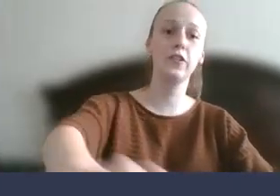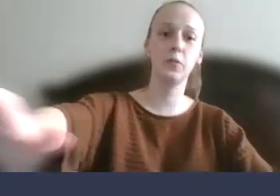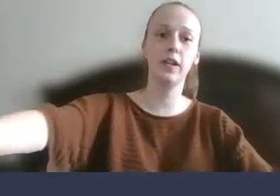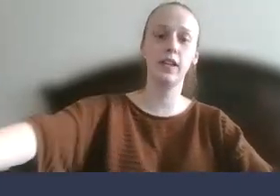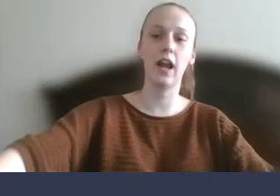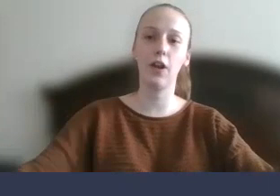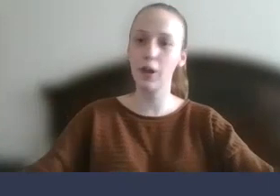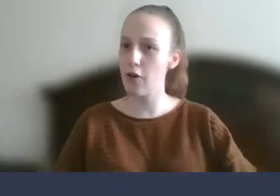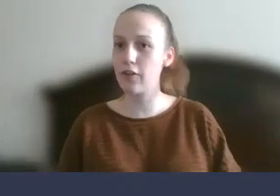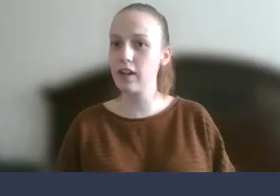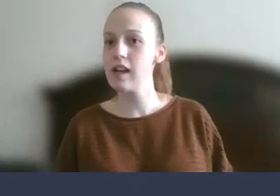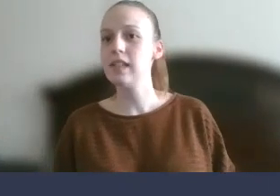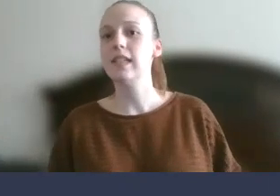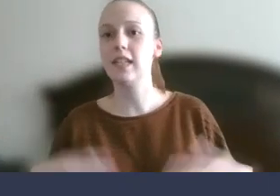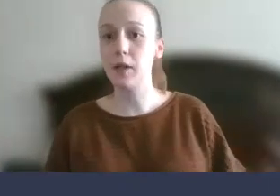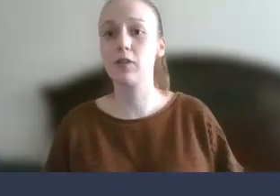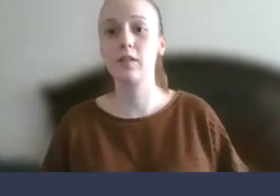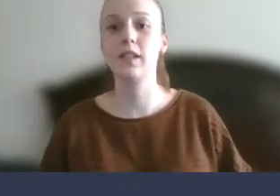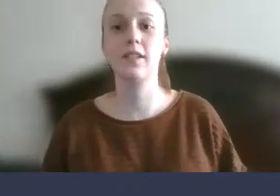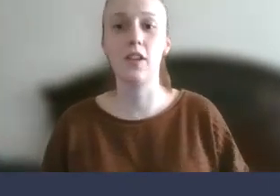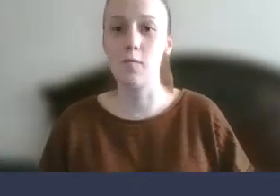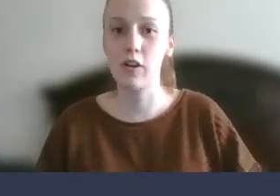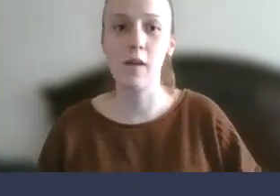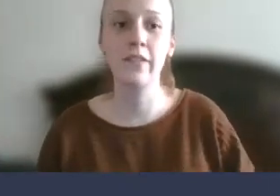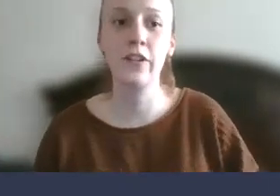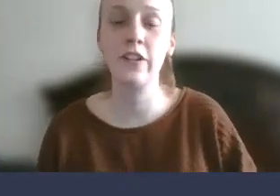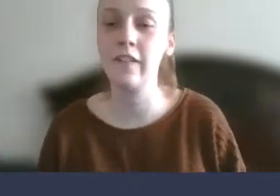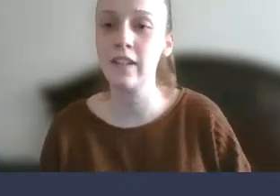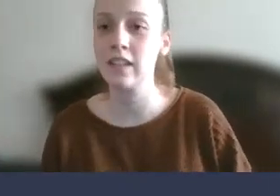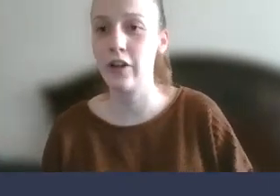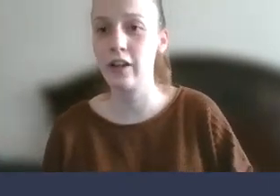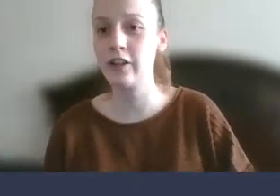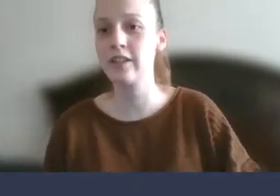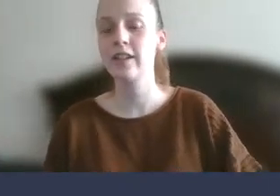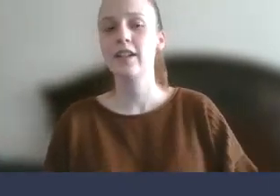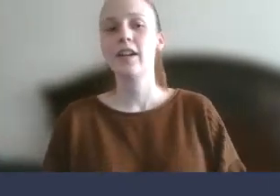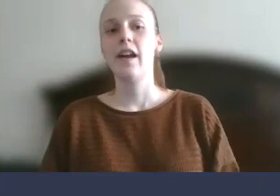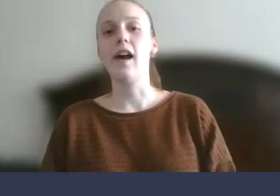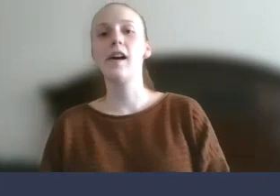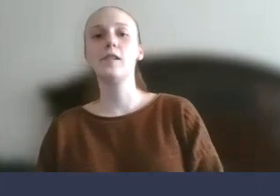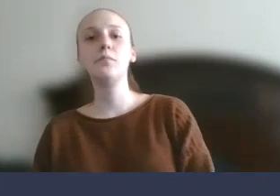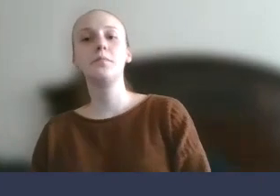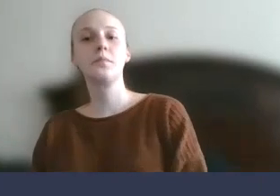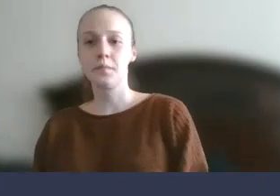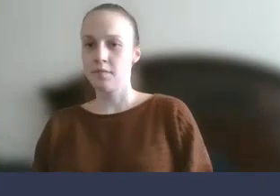So the first one that I want to go over is milk. This is a lot more common for your infants and toddlers,